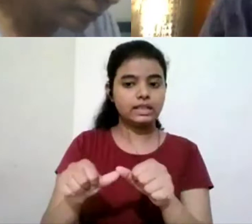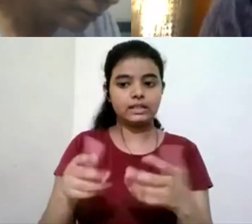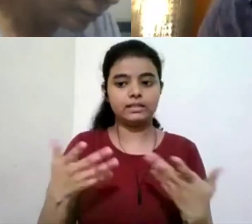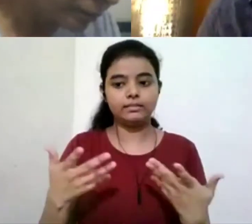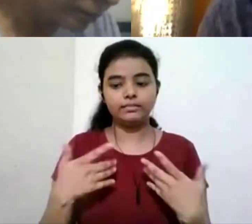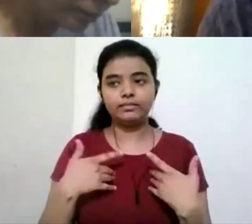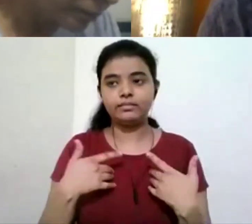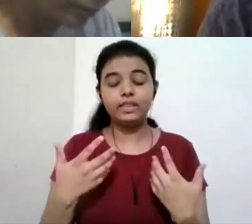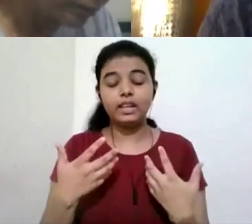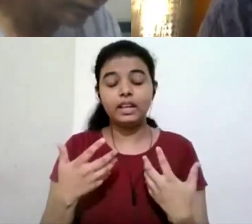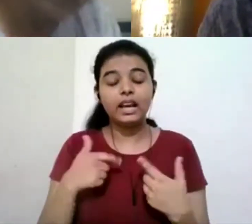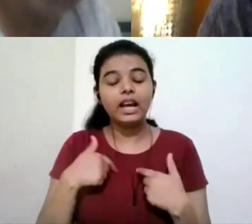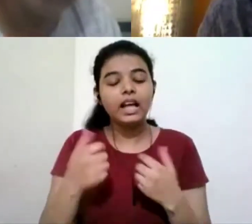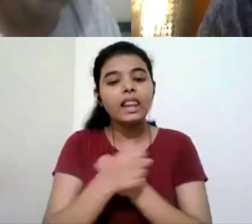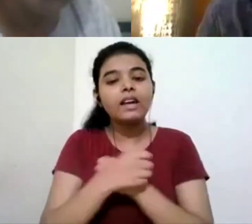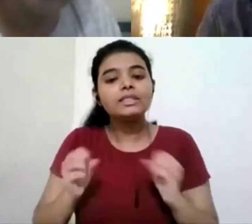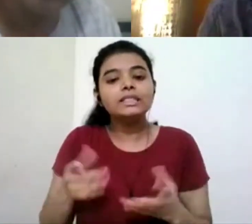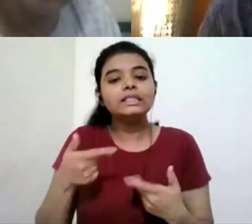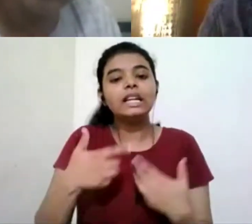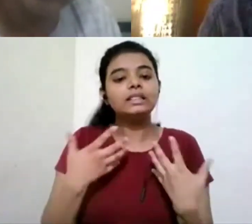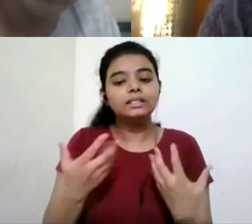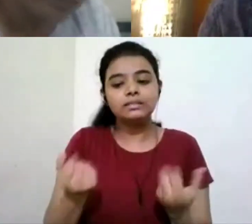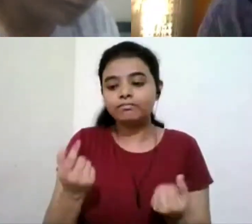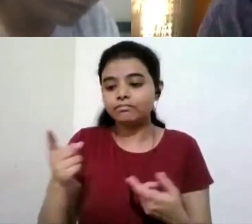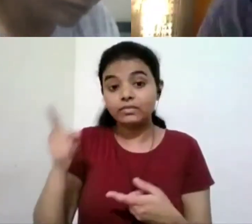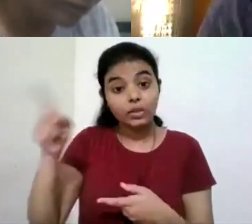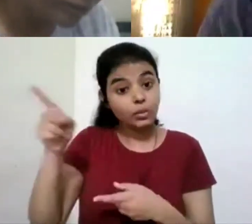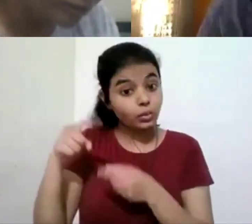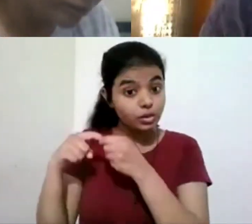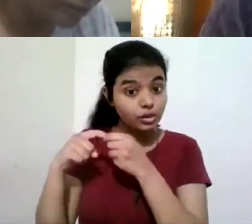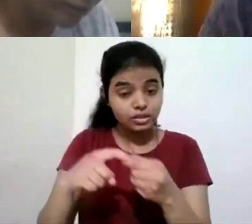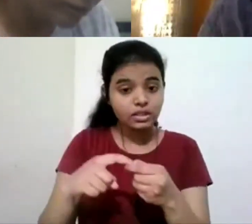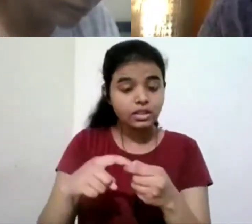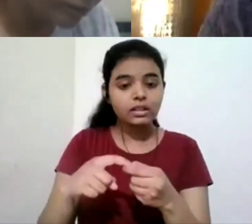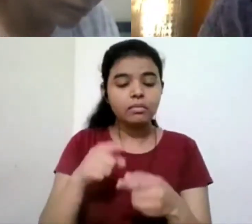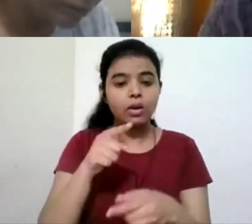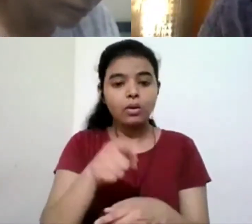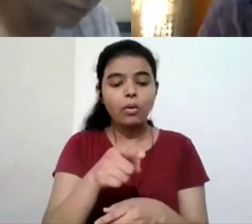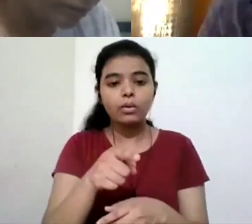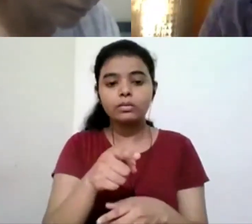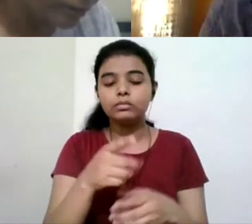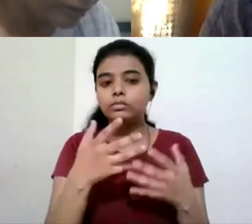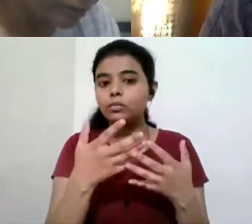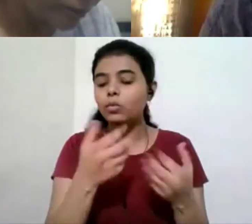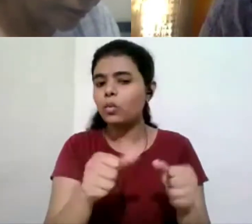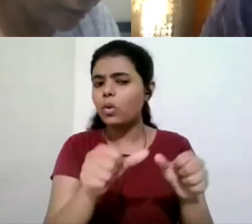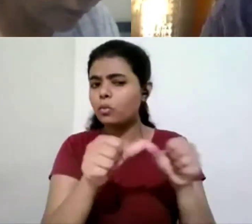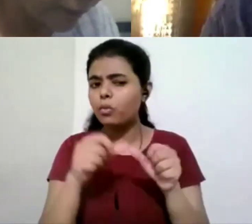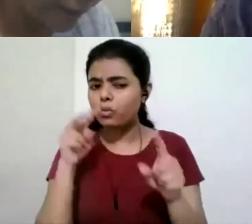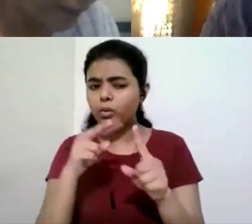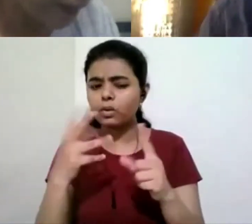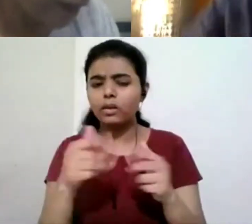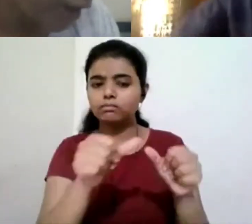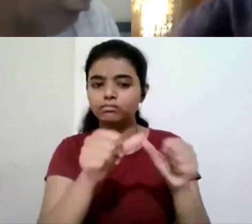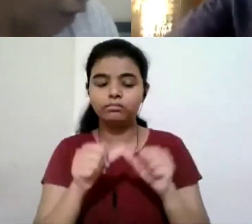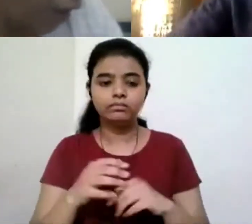I'd love to start with that question and would love to hear Professor Dhanda's thoughts on that.